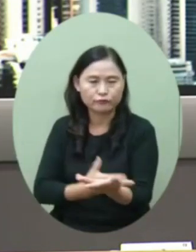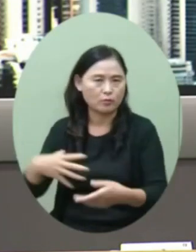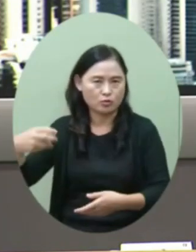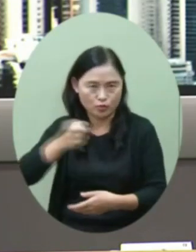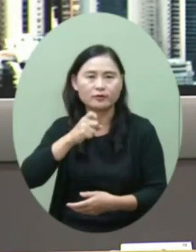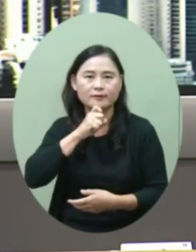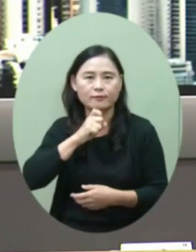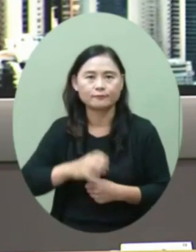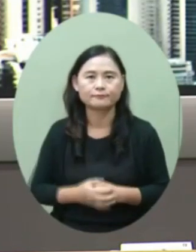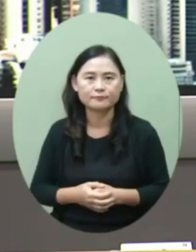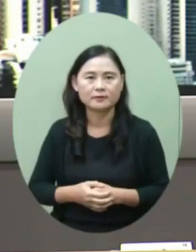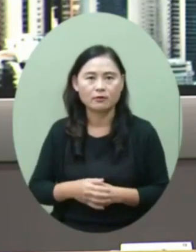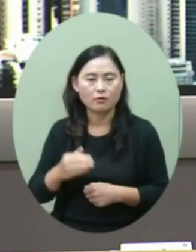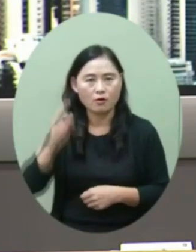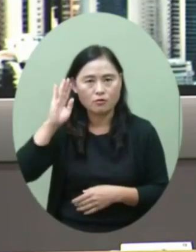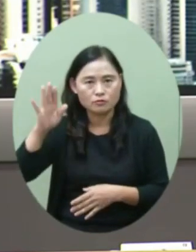functions.